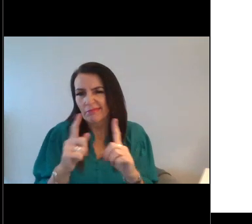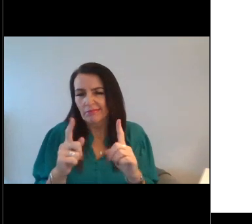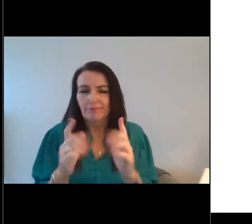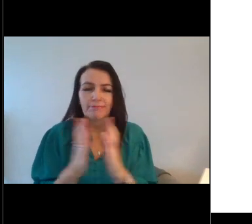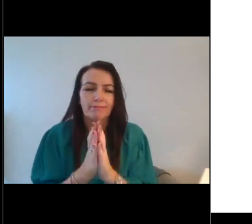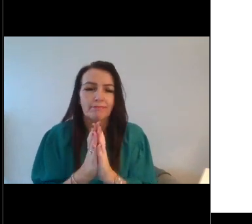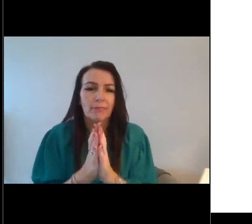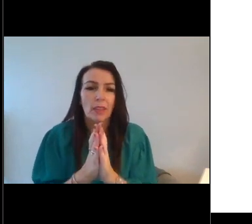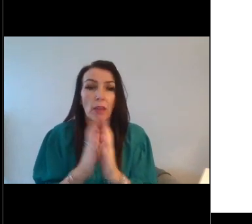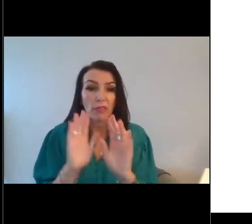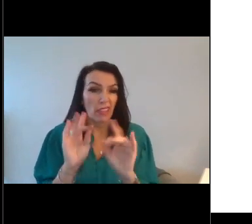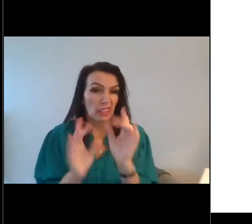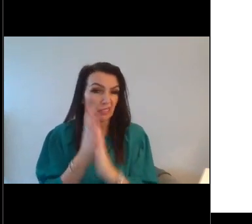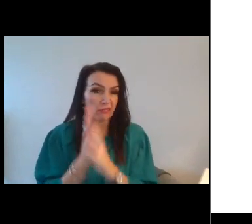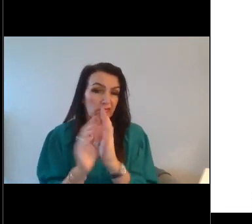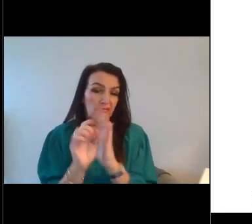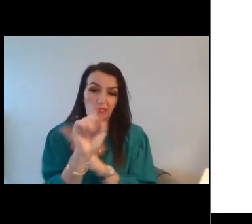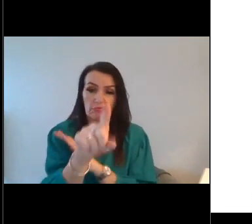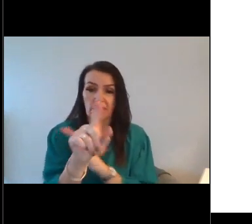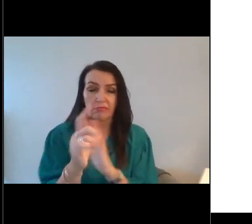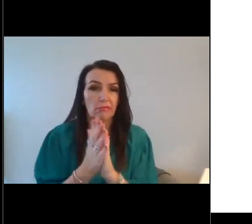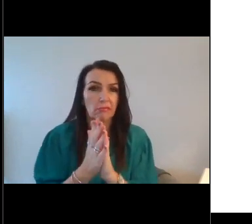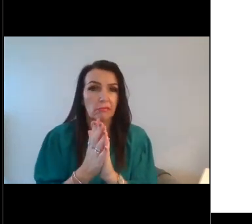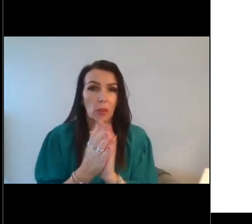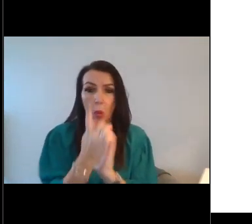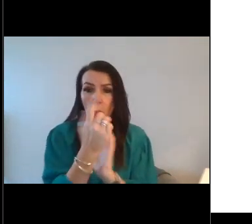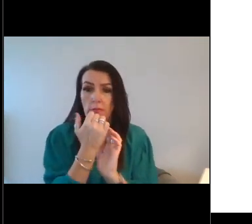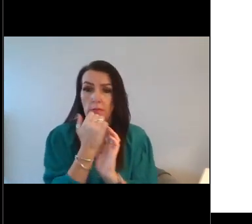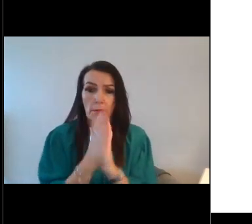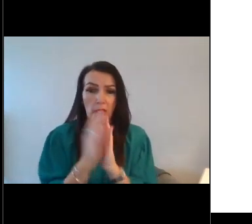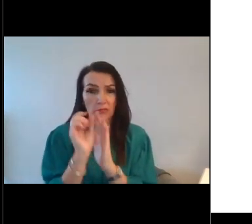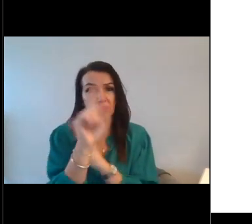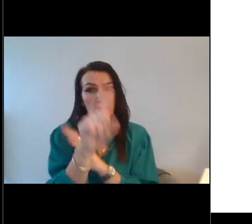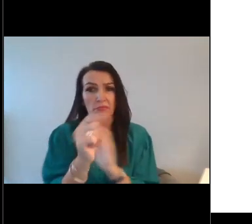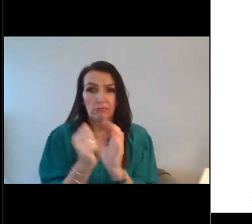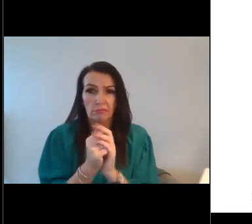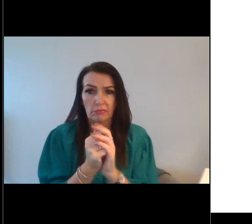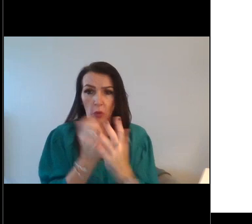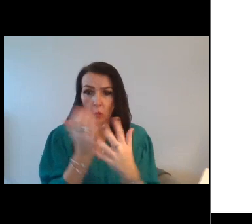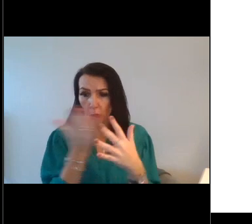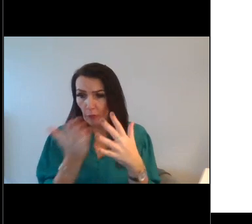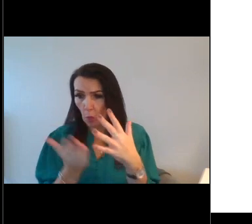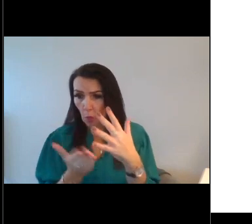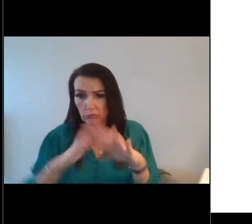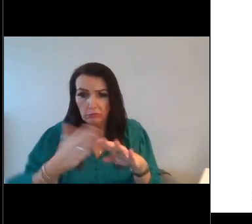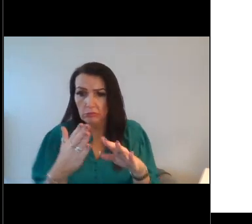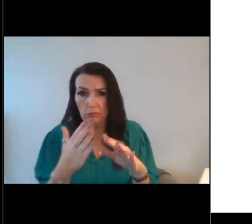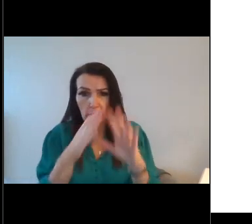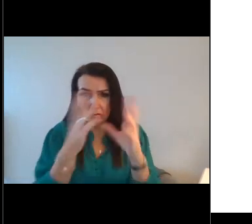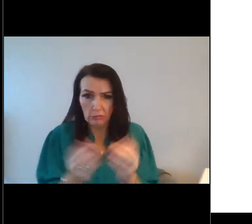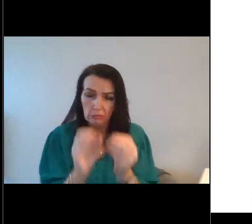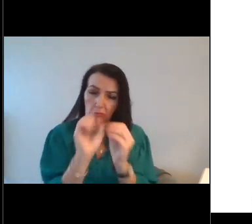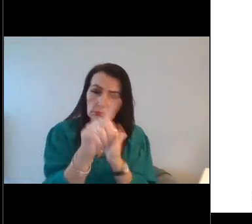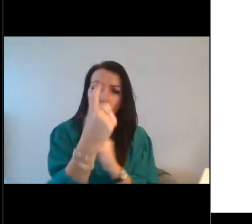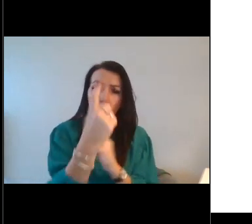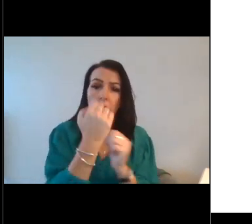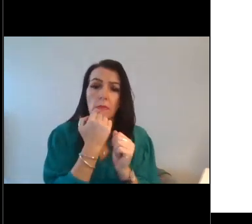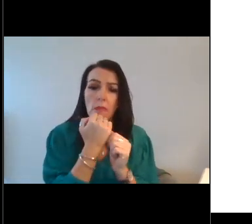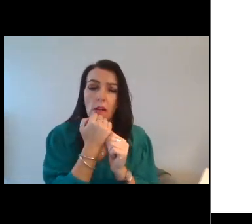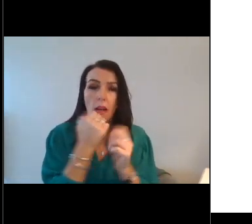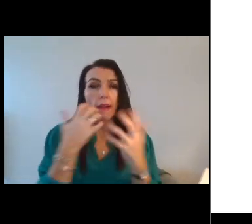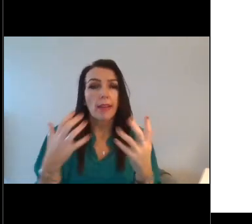beginning and end of it. And it was very much based around one number to represent your whole portfolio. We're now in the world that all social